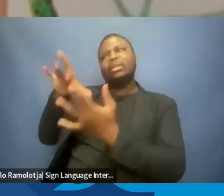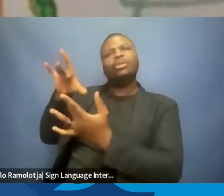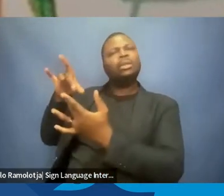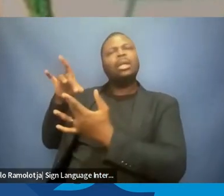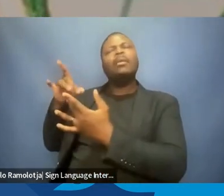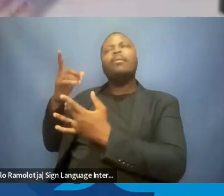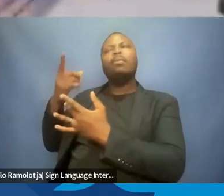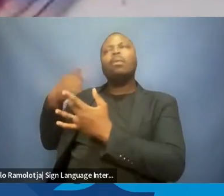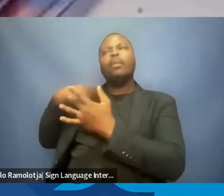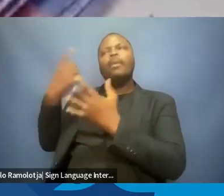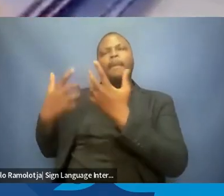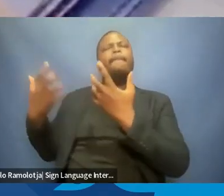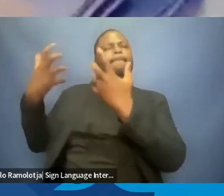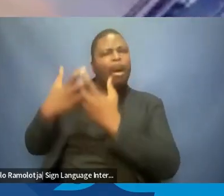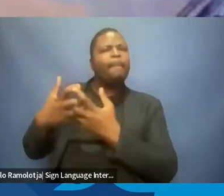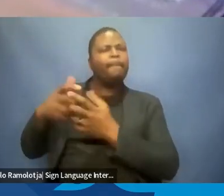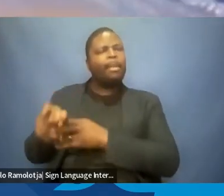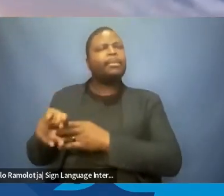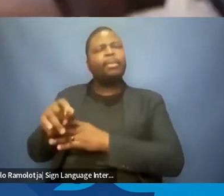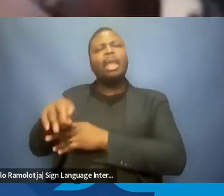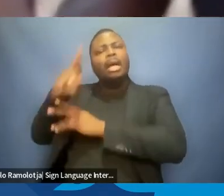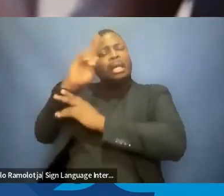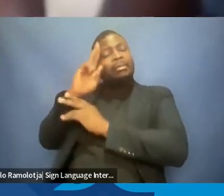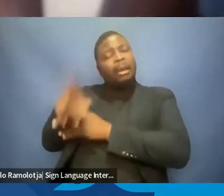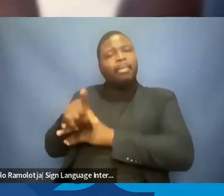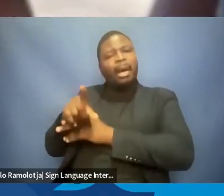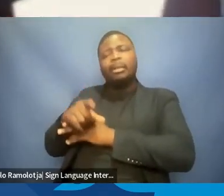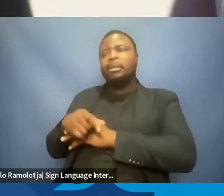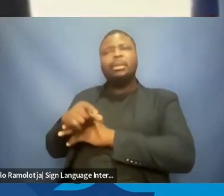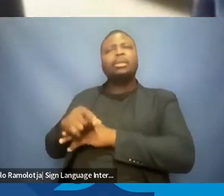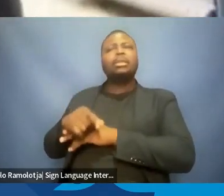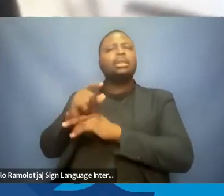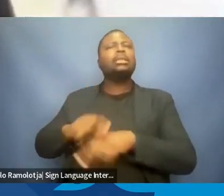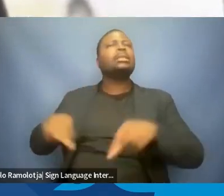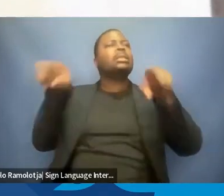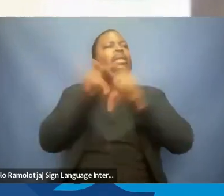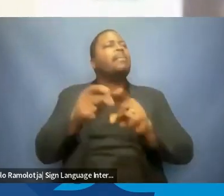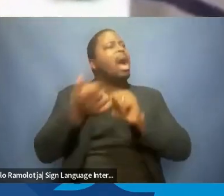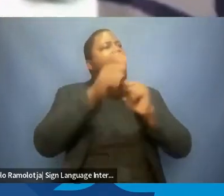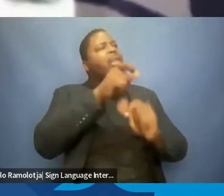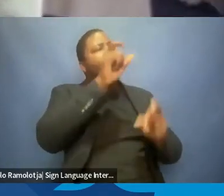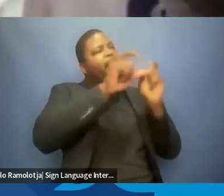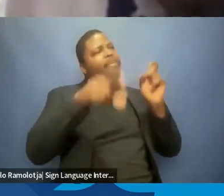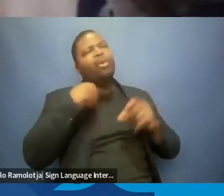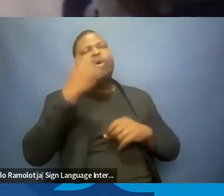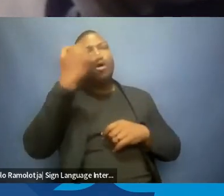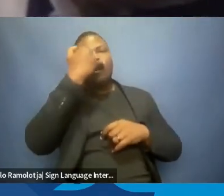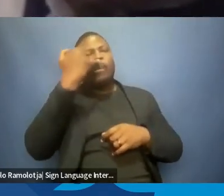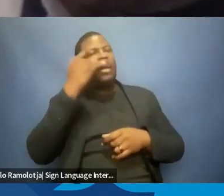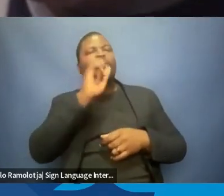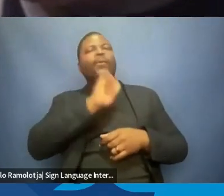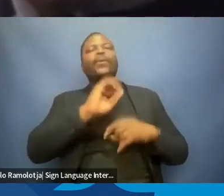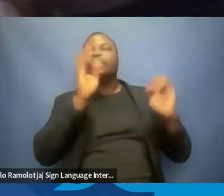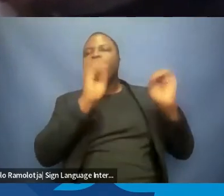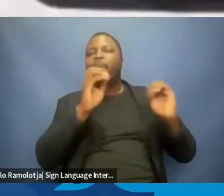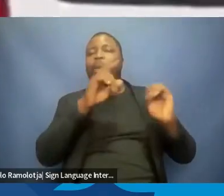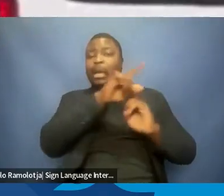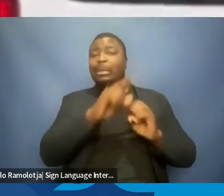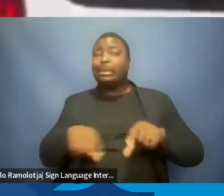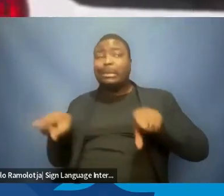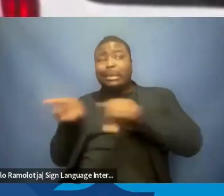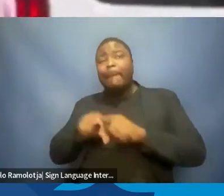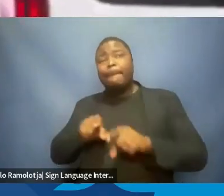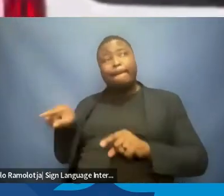understand that they are not different from an ordinary person who doesn't use drugs. So that you can hear the story behind, because we all